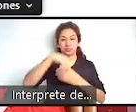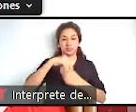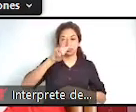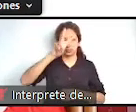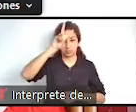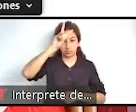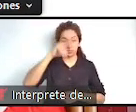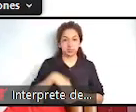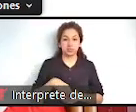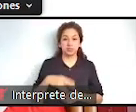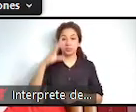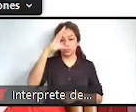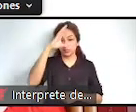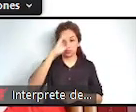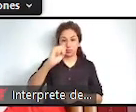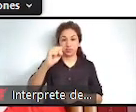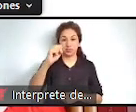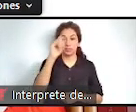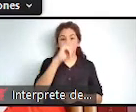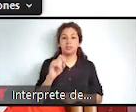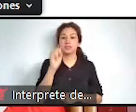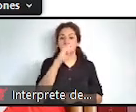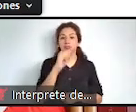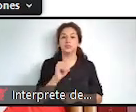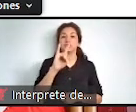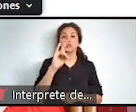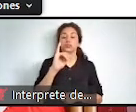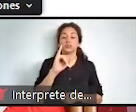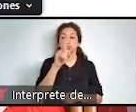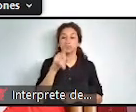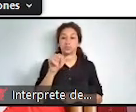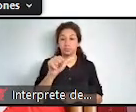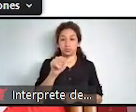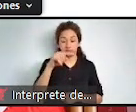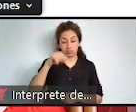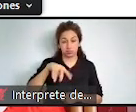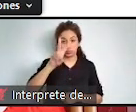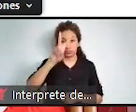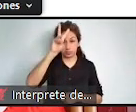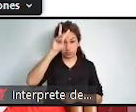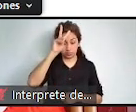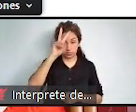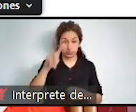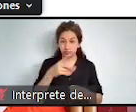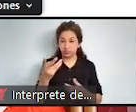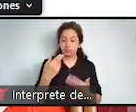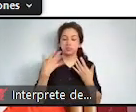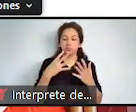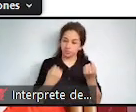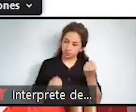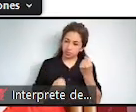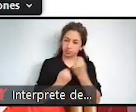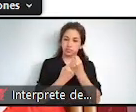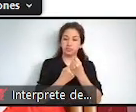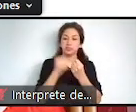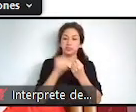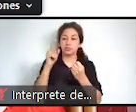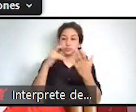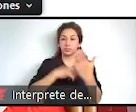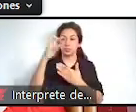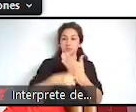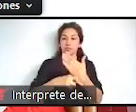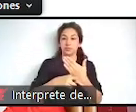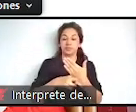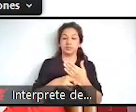peru the swedish swiss ambassador embassy in peru has